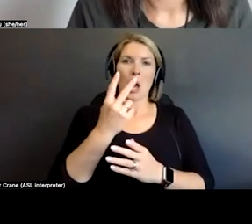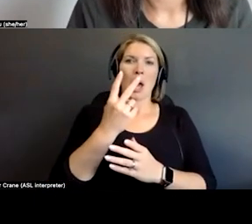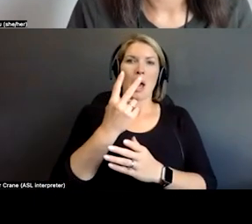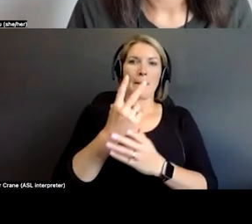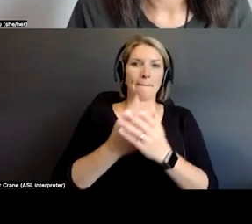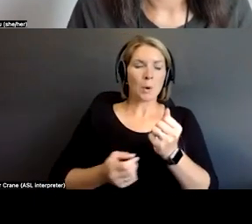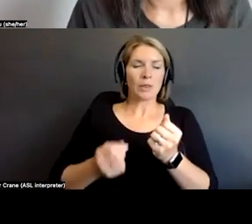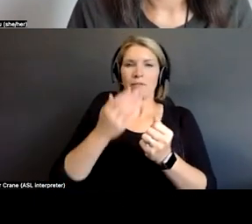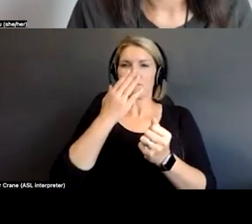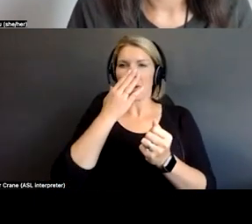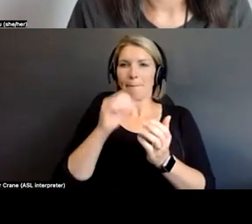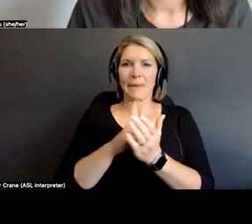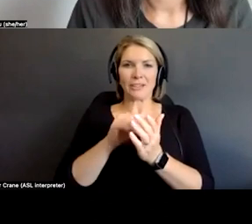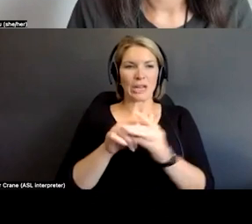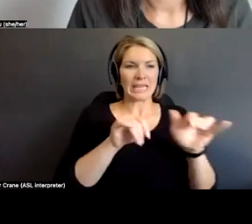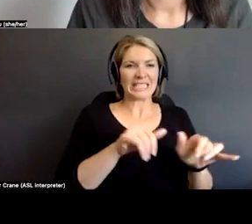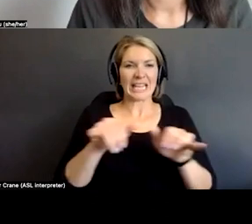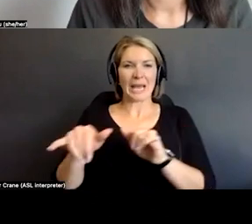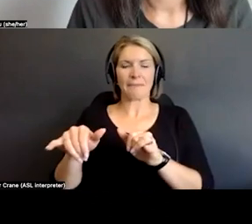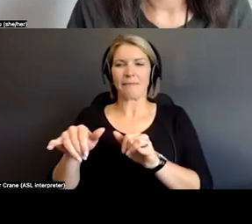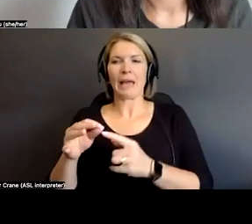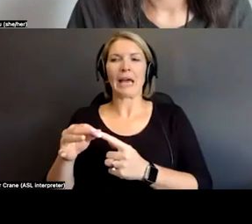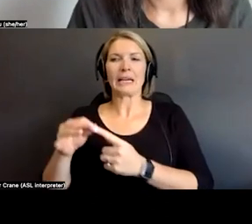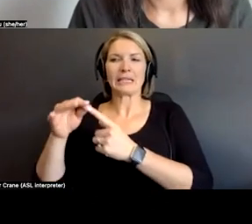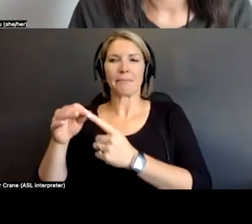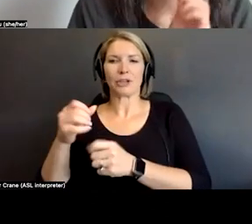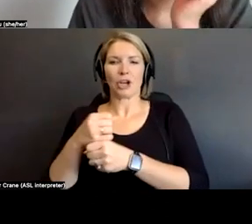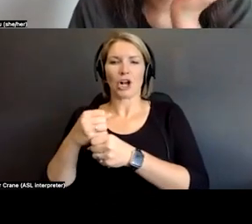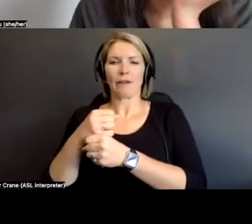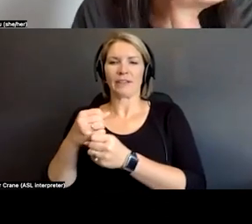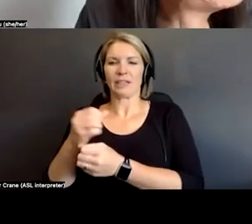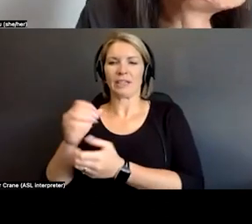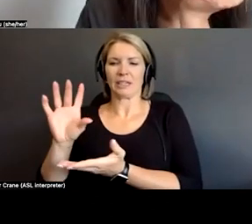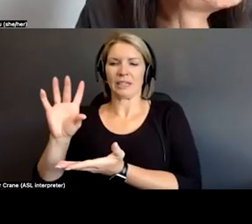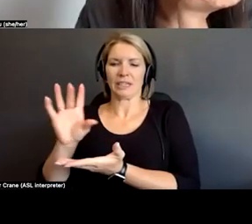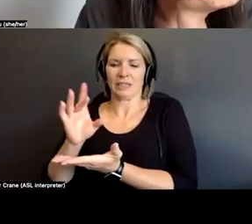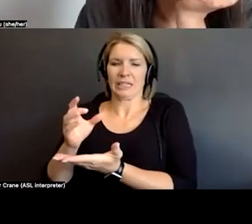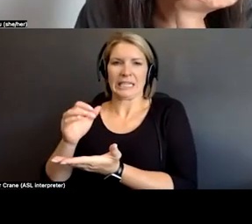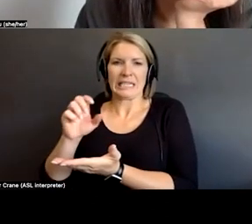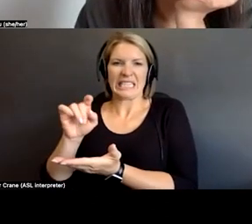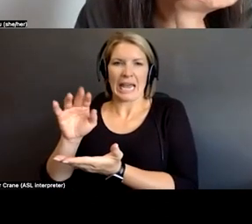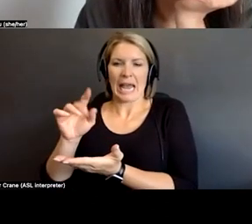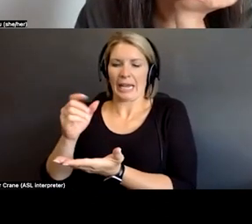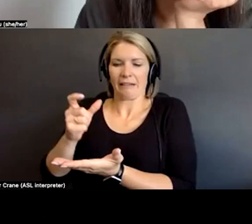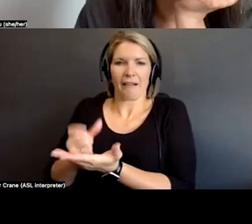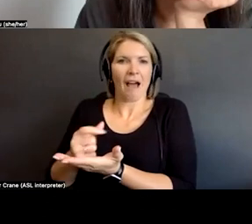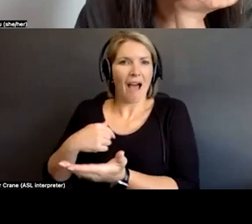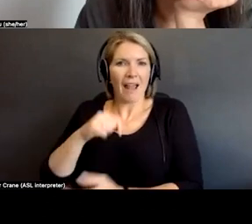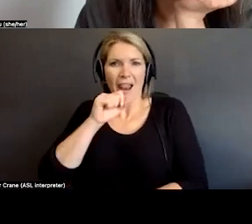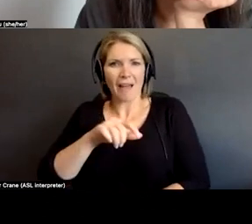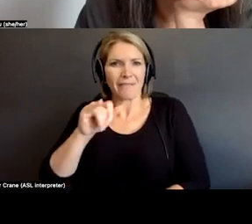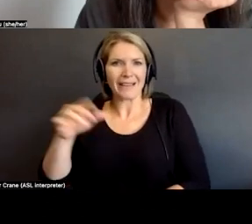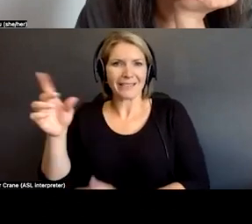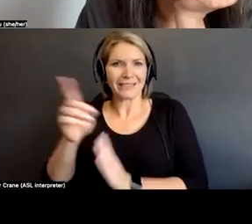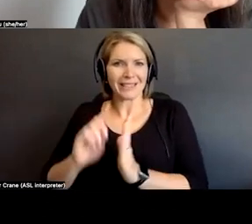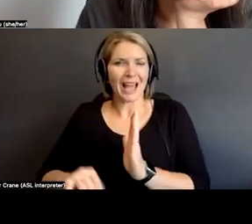stain. And I asked Terry, I think it was at one of these back in the day, I asked Terry, you know, that was a great design, and what really sold it for me